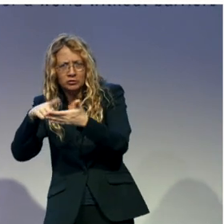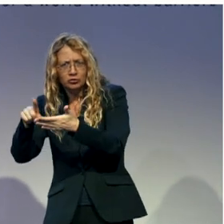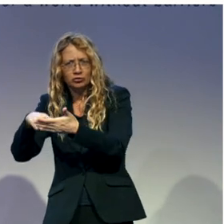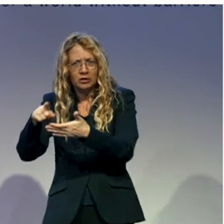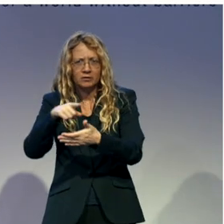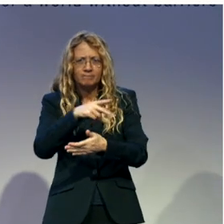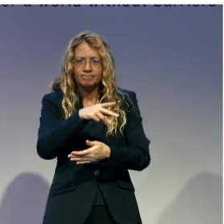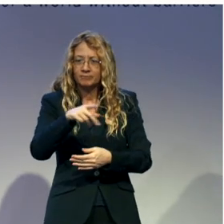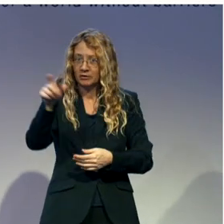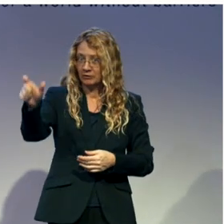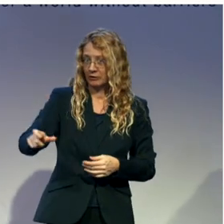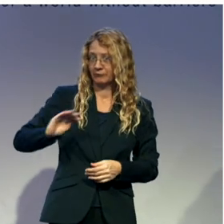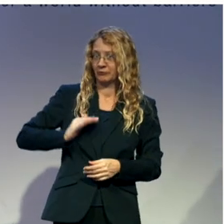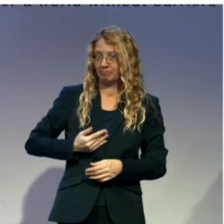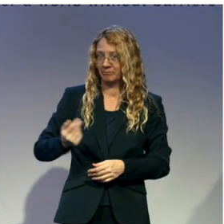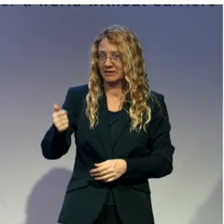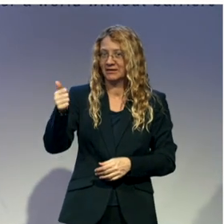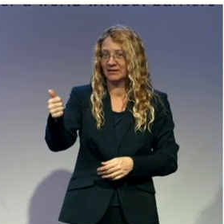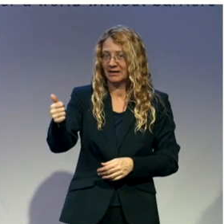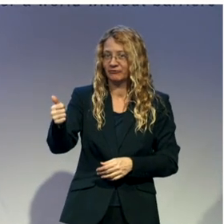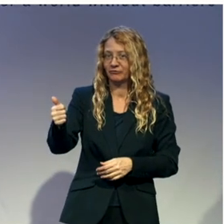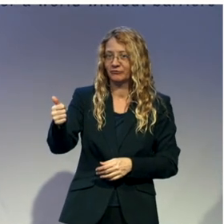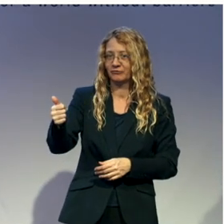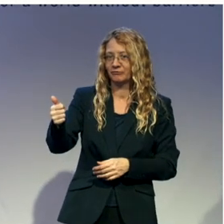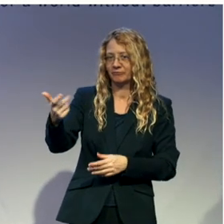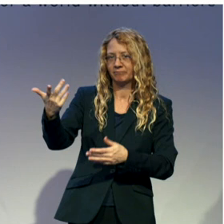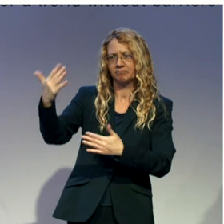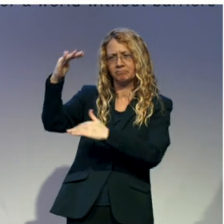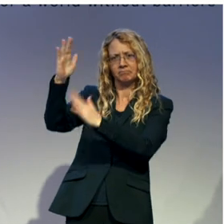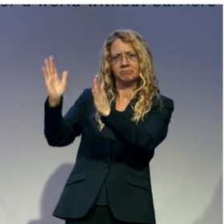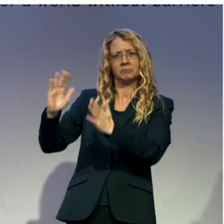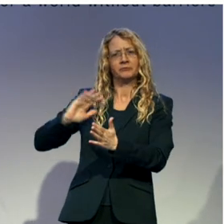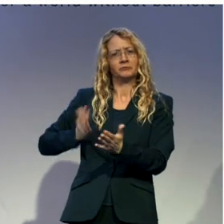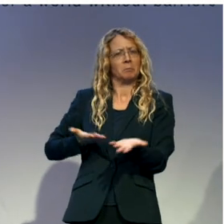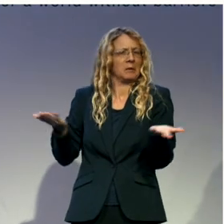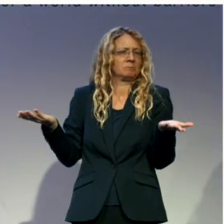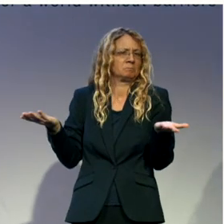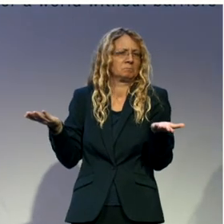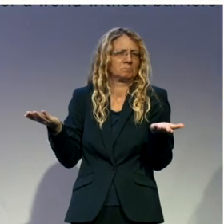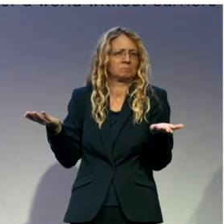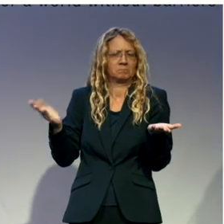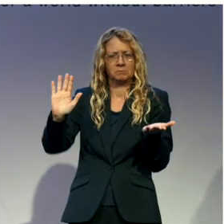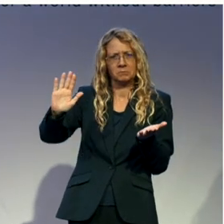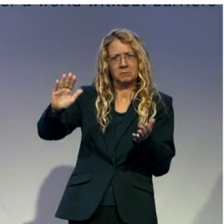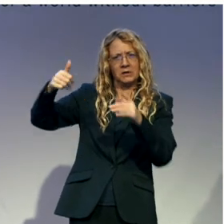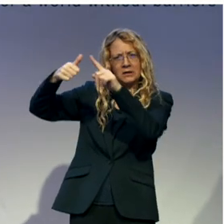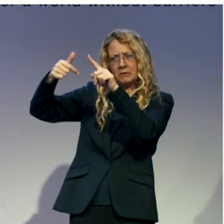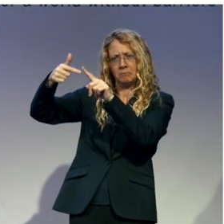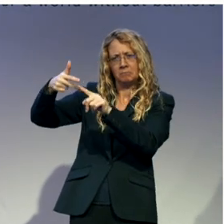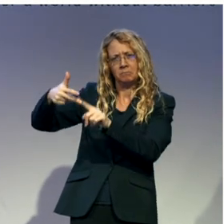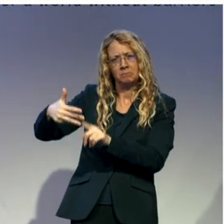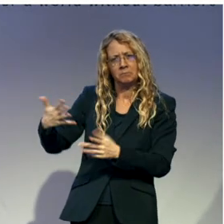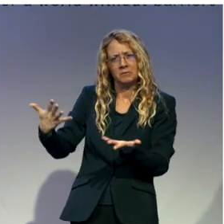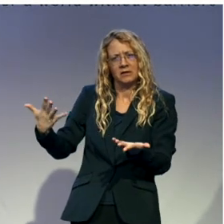these programs. We set up peer visits, so they would go and visit each other's programs and criticize each other's work and give